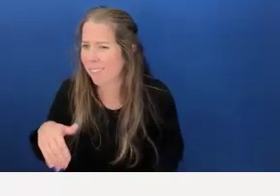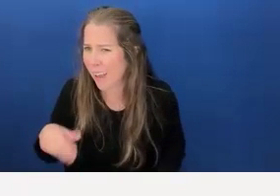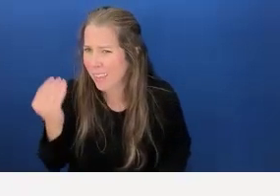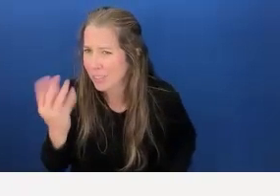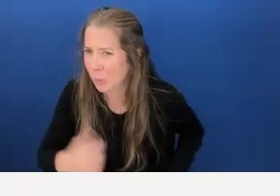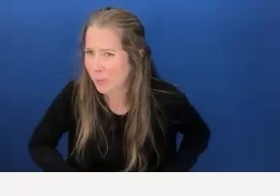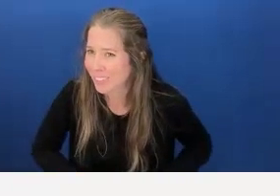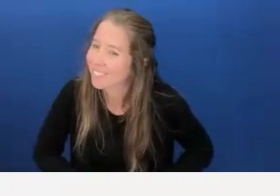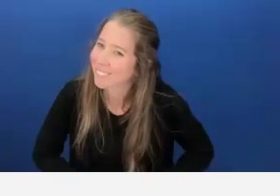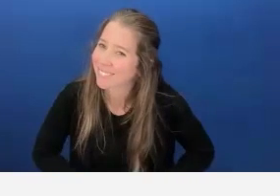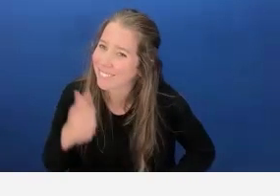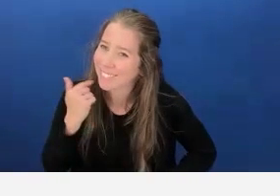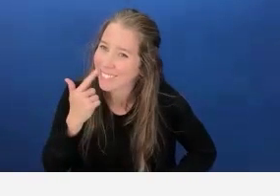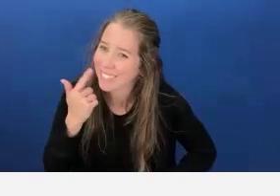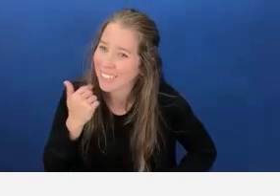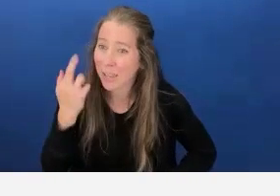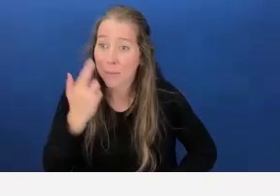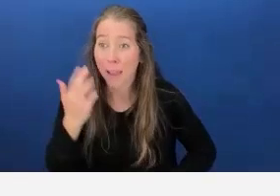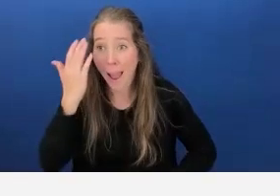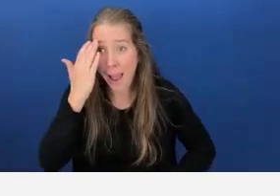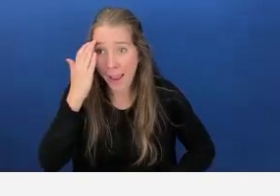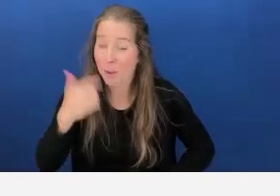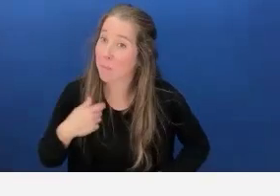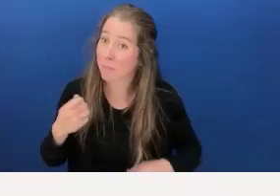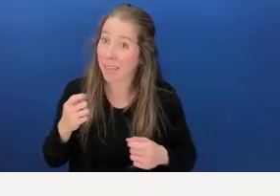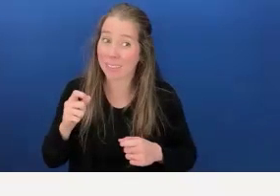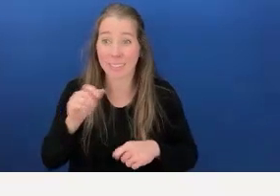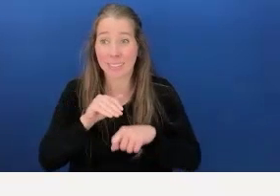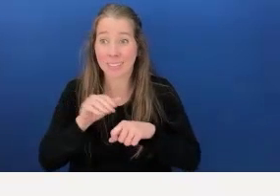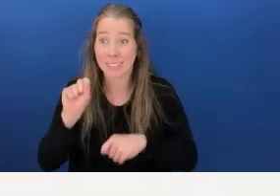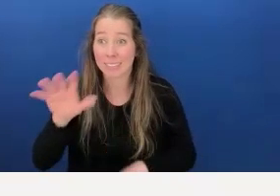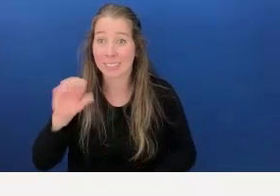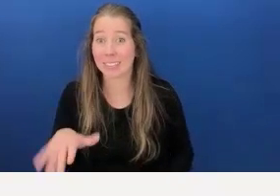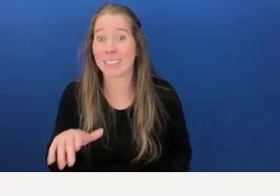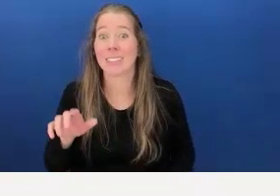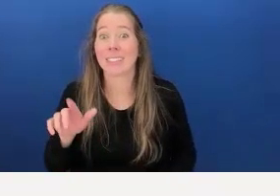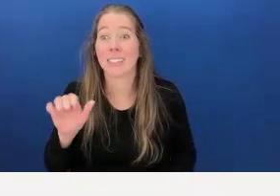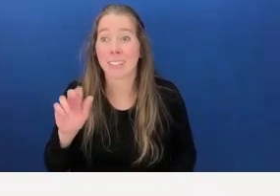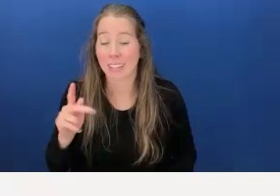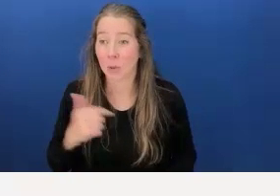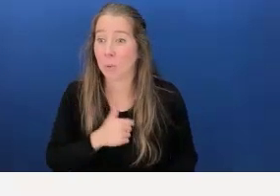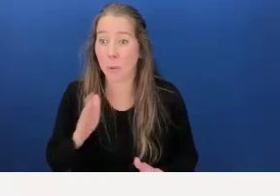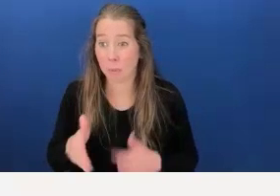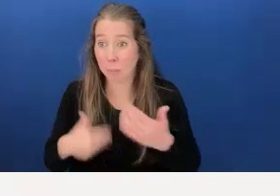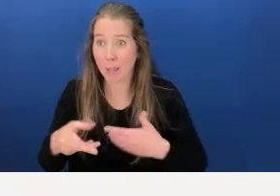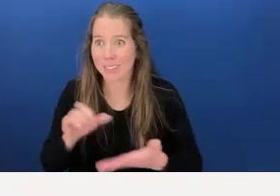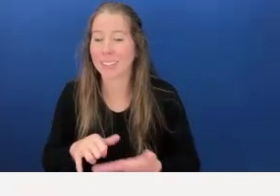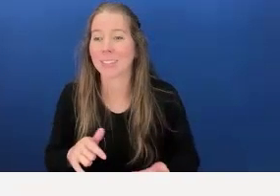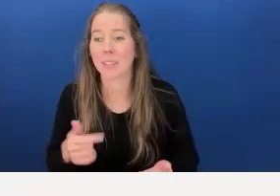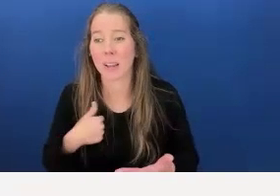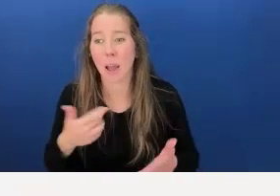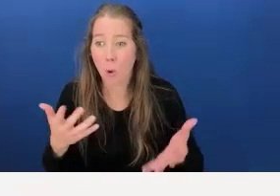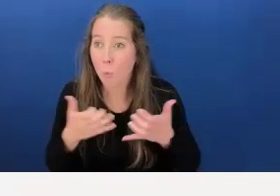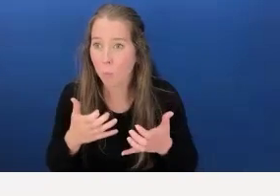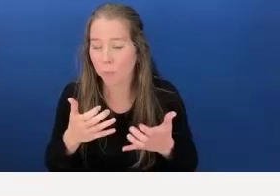Because I know once I open that gate, we're gonna have to move to process that. And like you, to prepare for fall